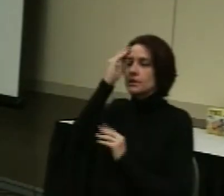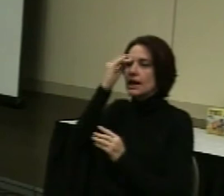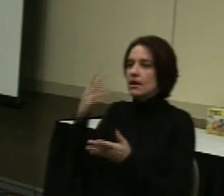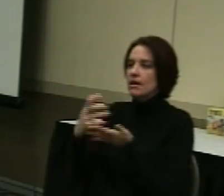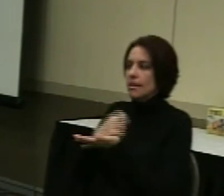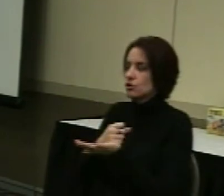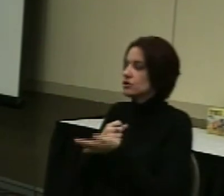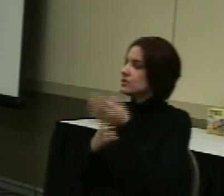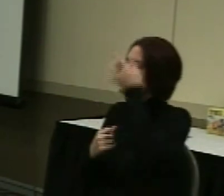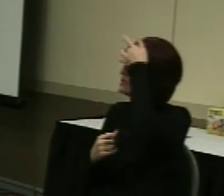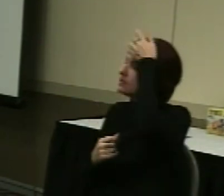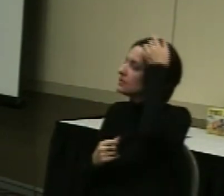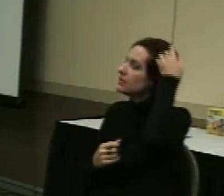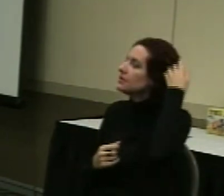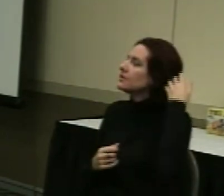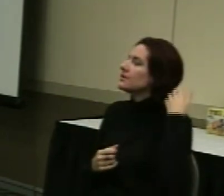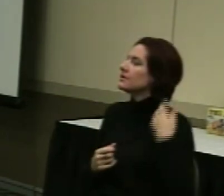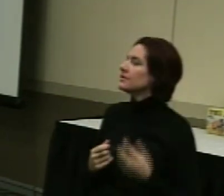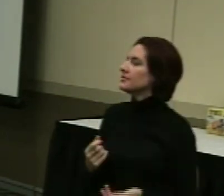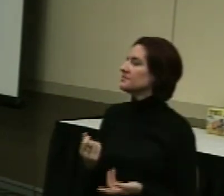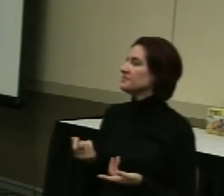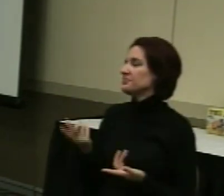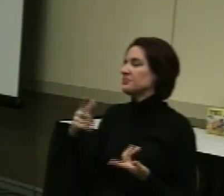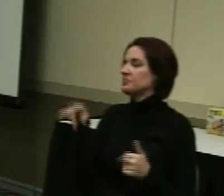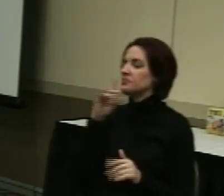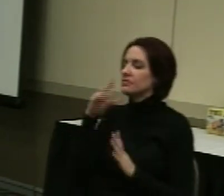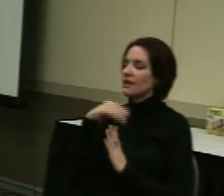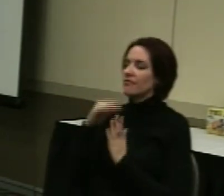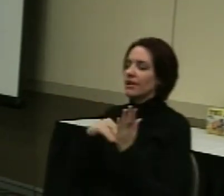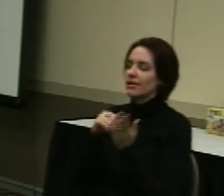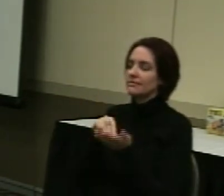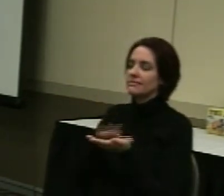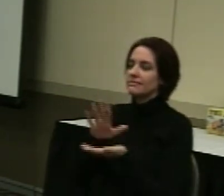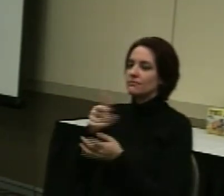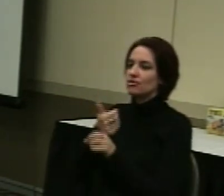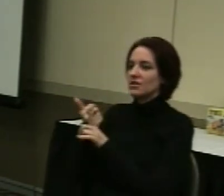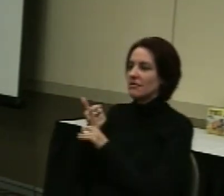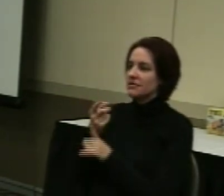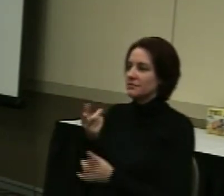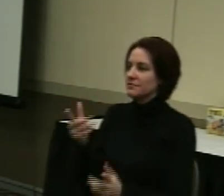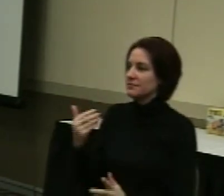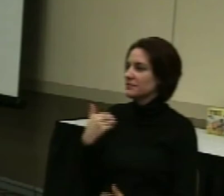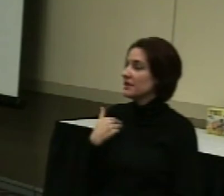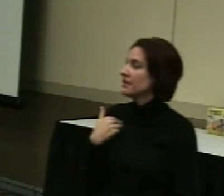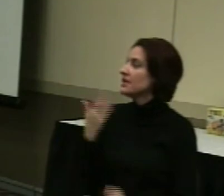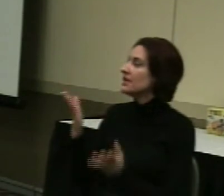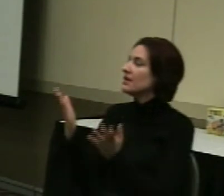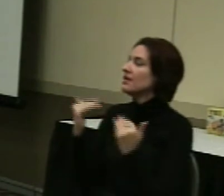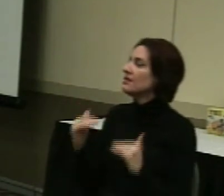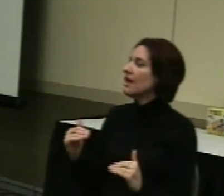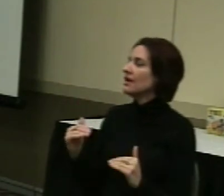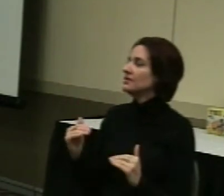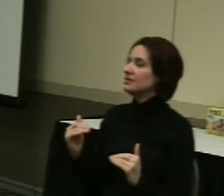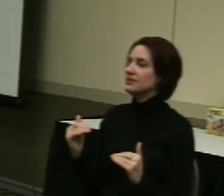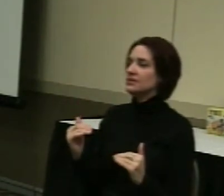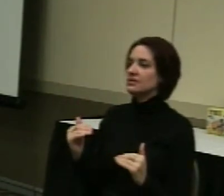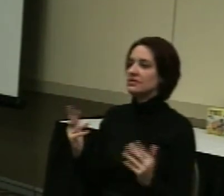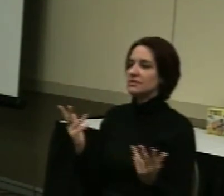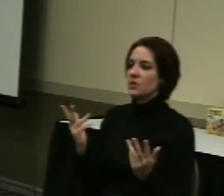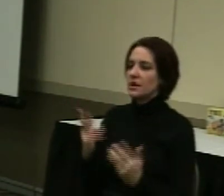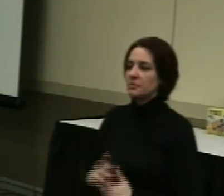I could ask you to fill in those yourselves. Who is going to get the first one? You have it, right? Who's going to get the next one?